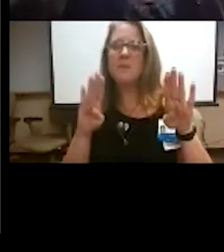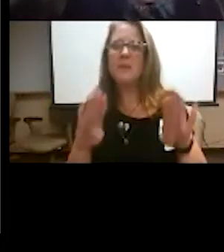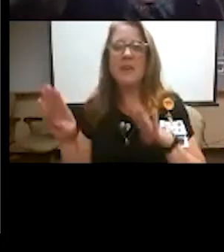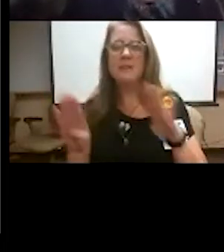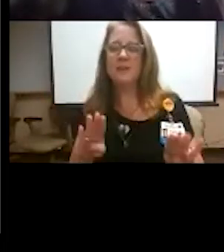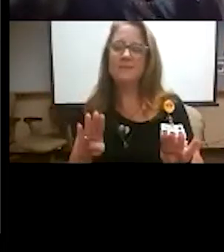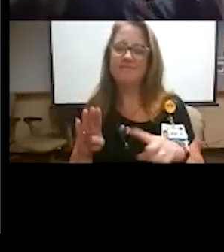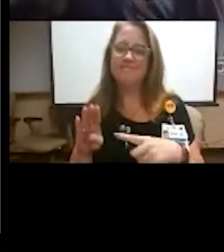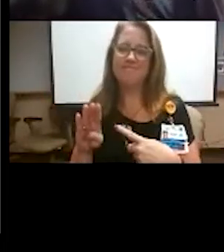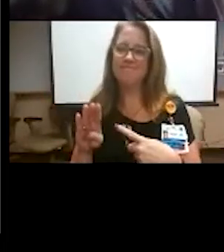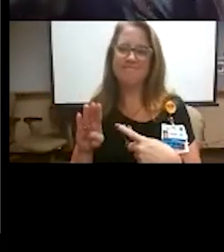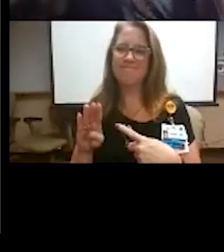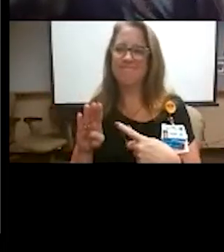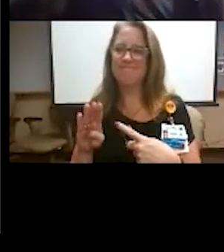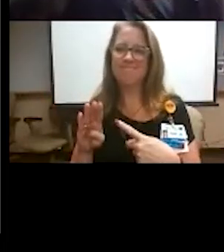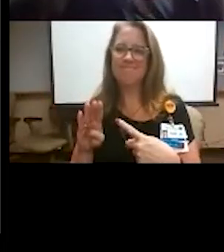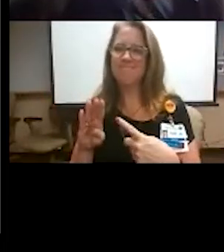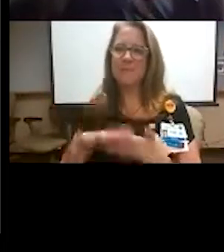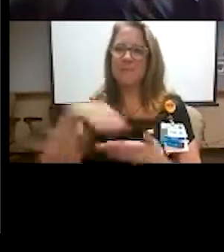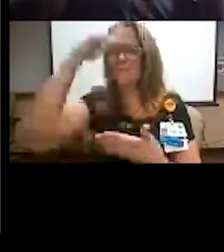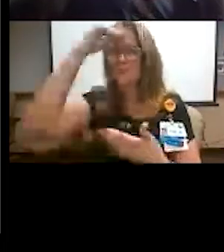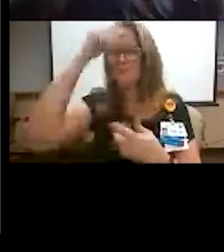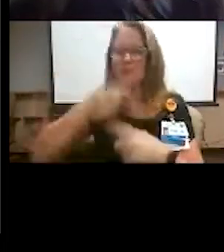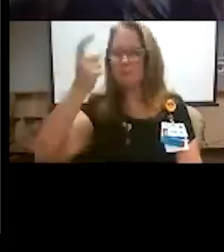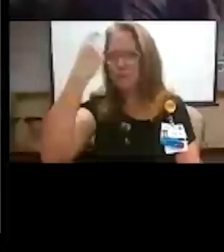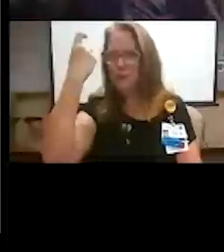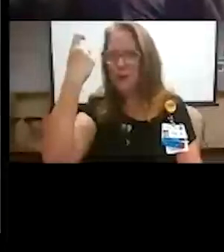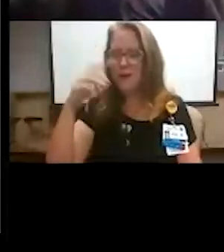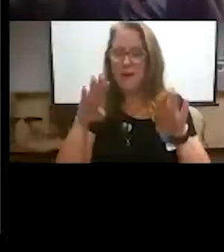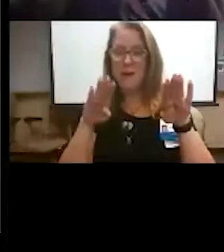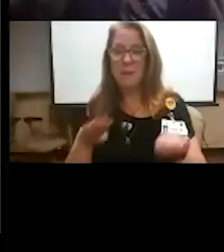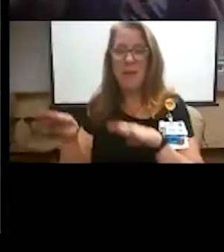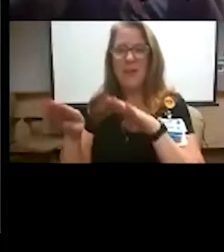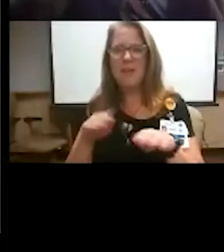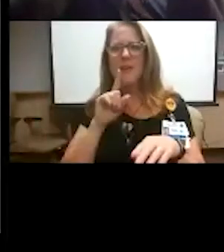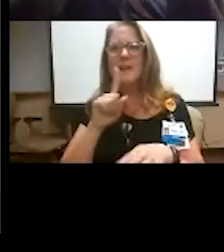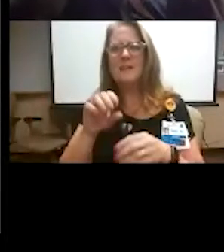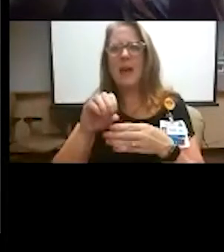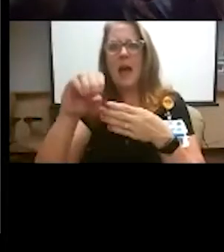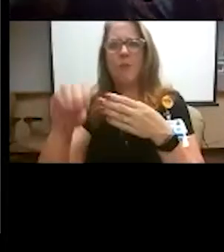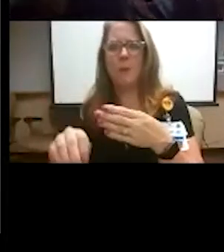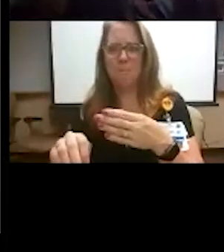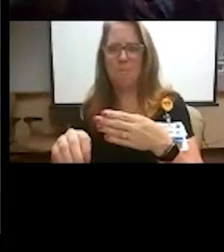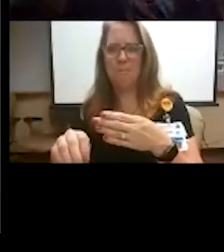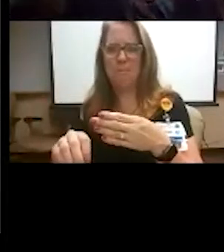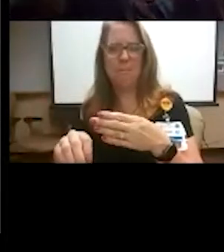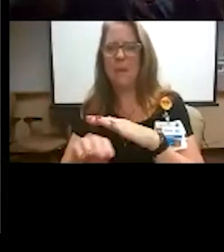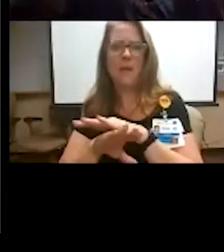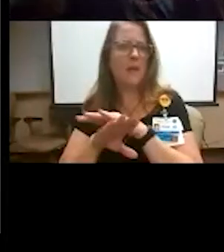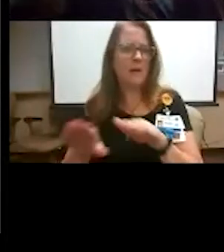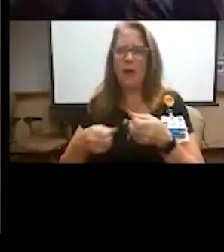behavior. But what we've learned from trauma is that behavior is the outcome. It's not